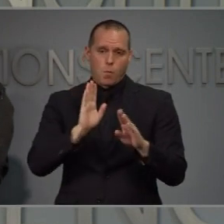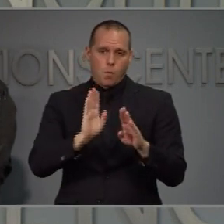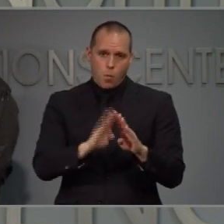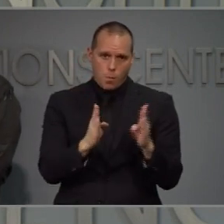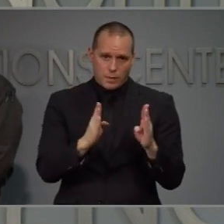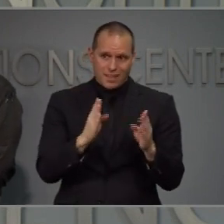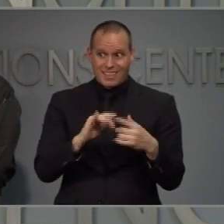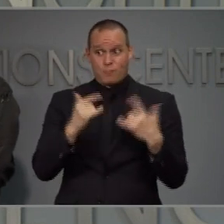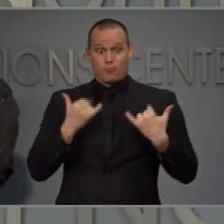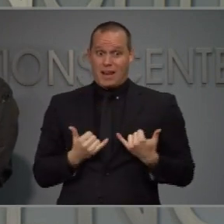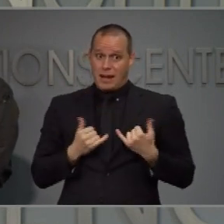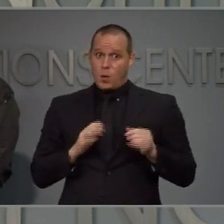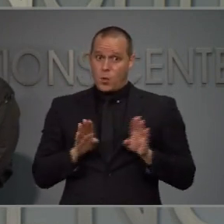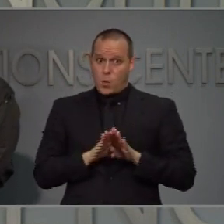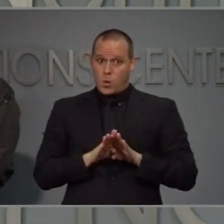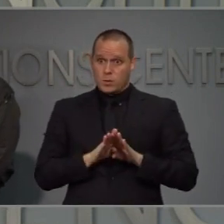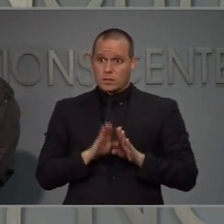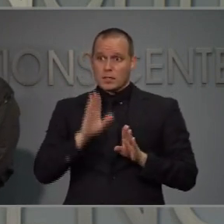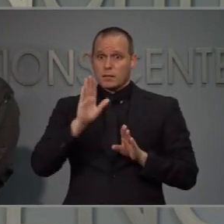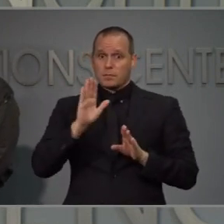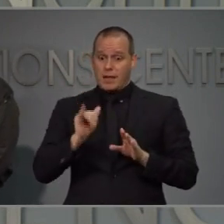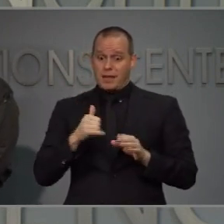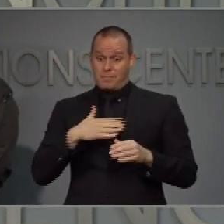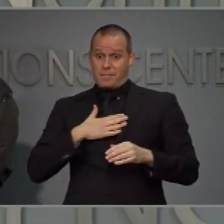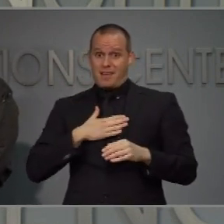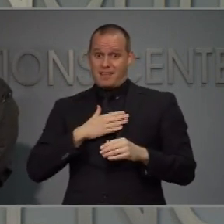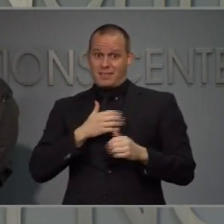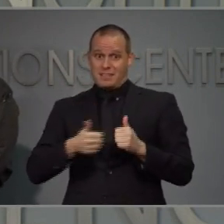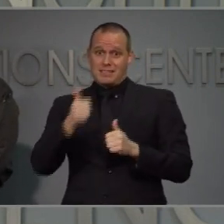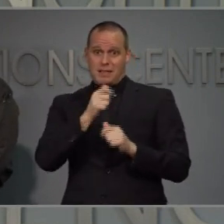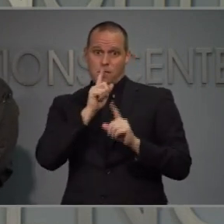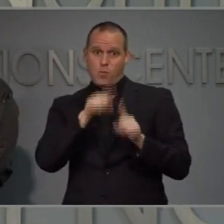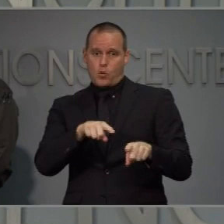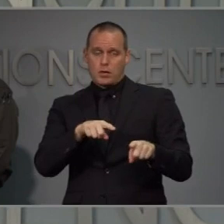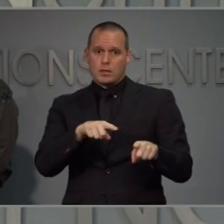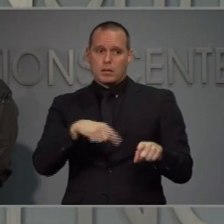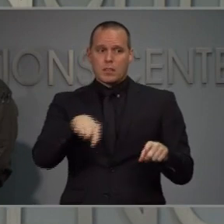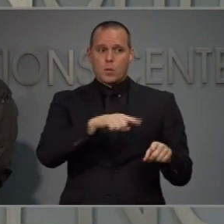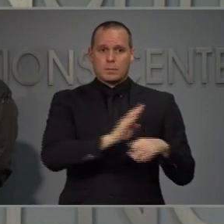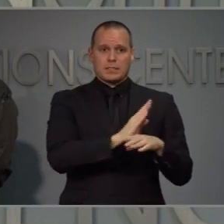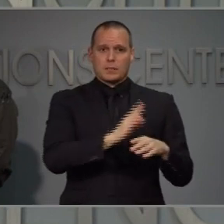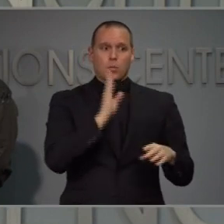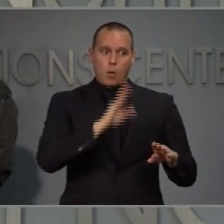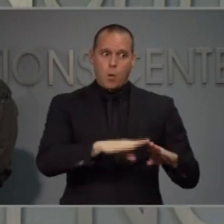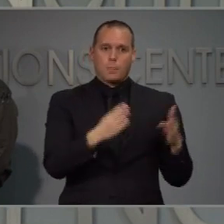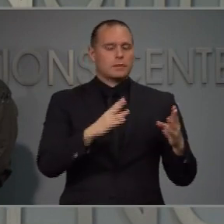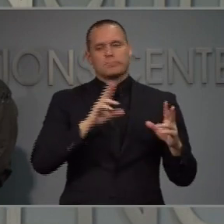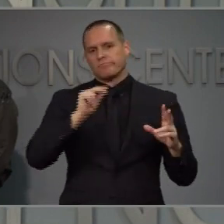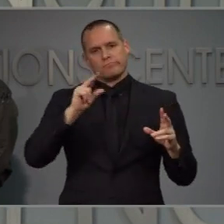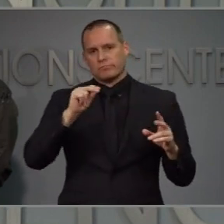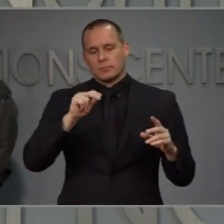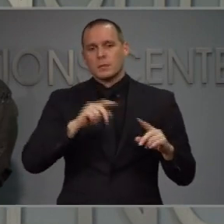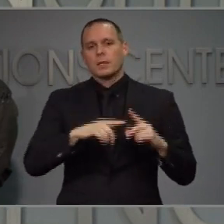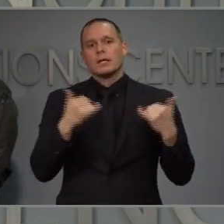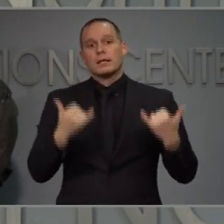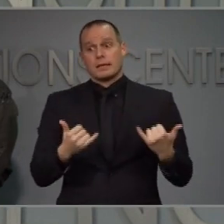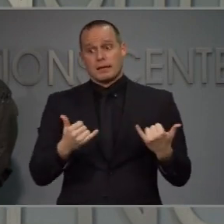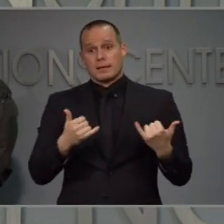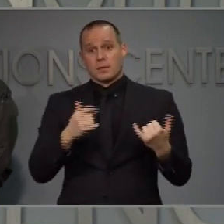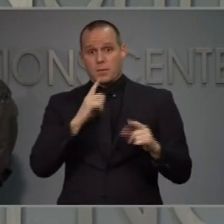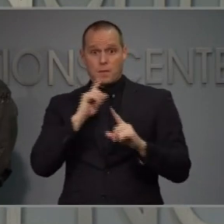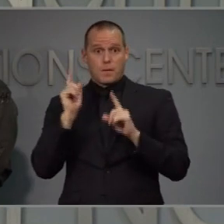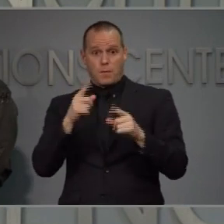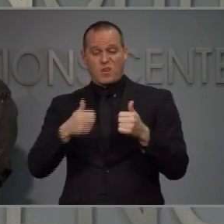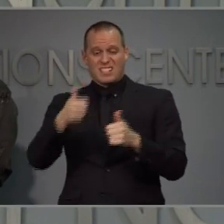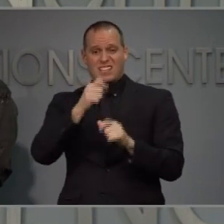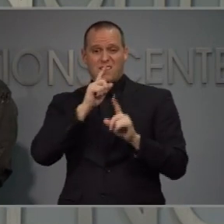are now closed by executive order. However, under our current order, we